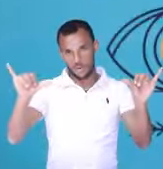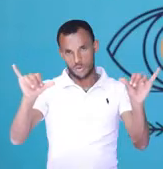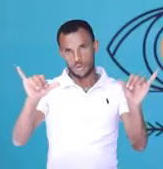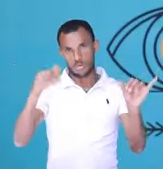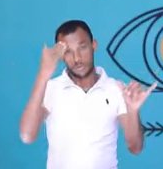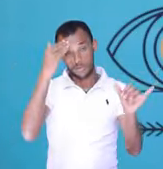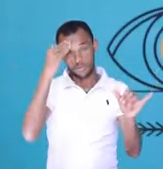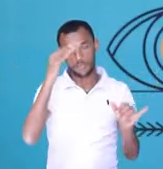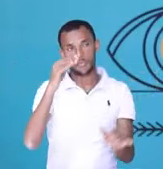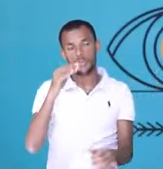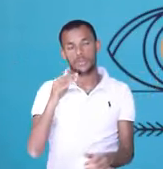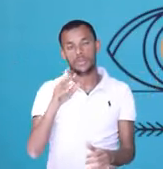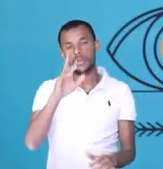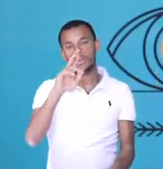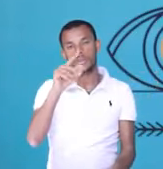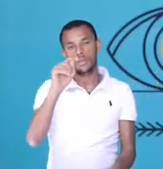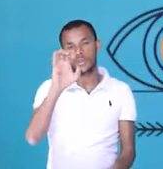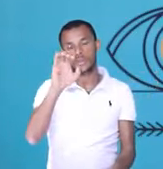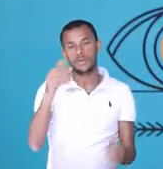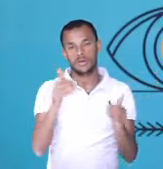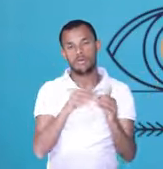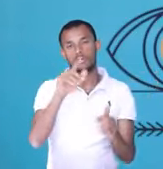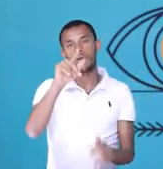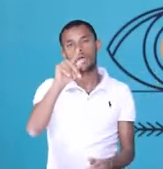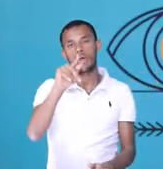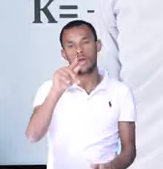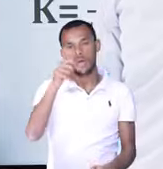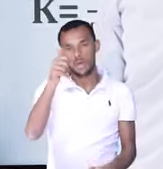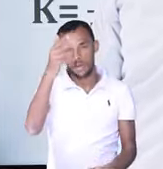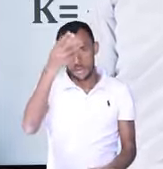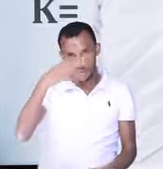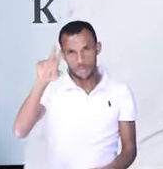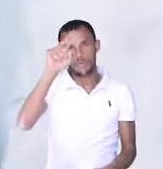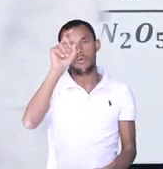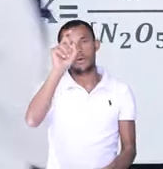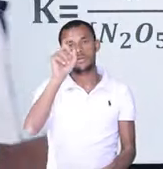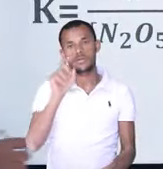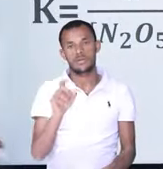Look, rate is equals to K a the power of x.